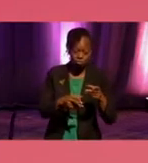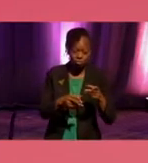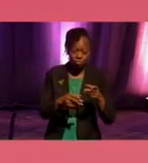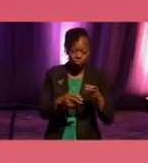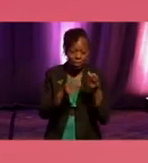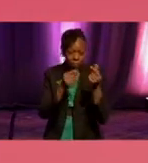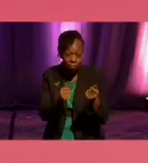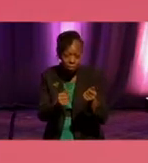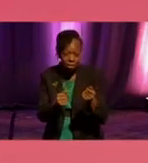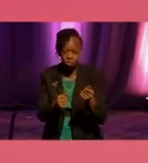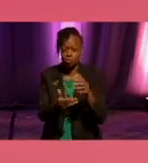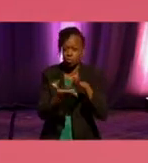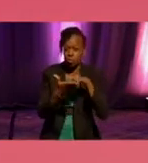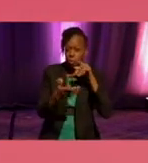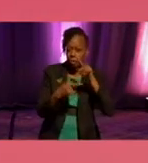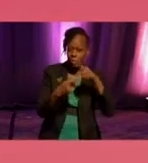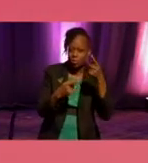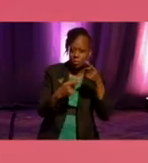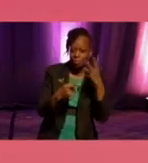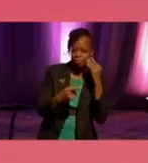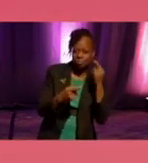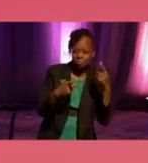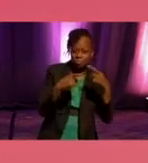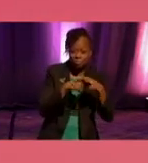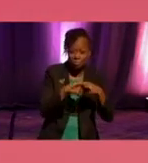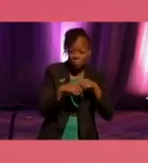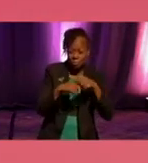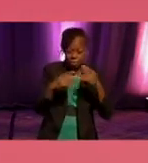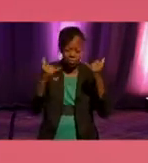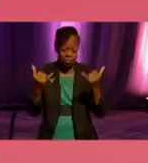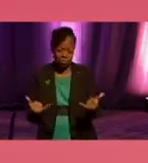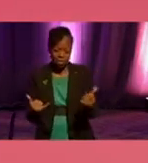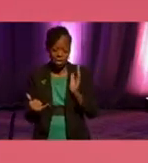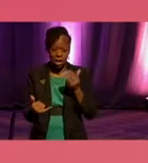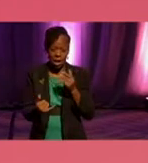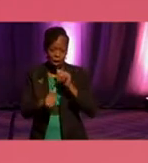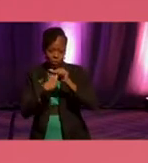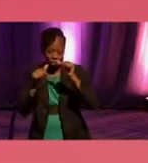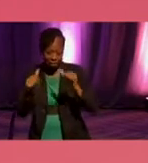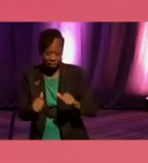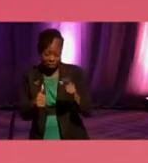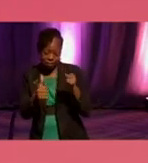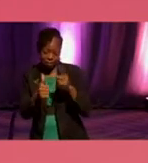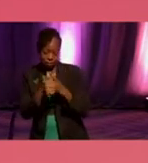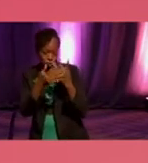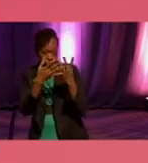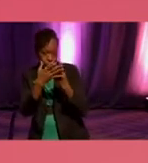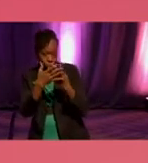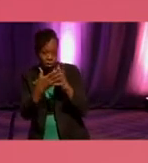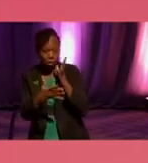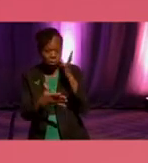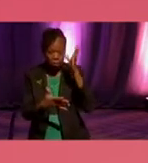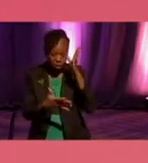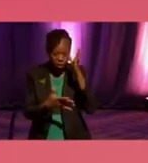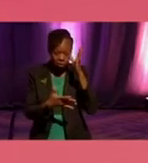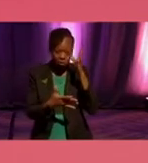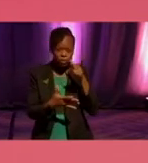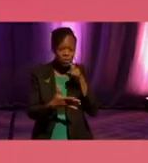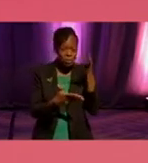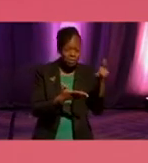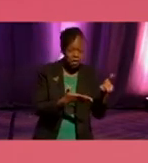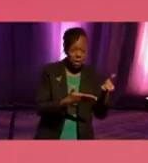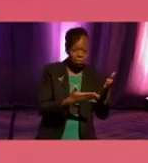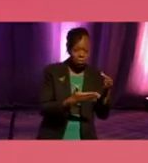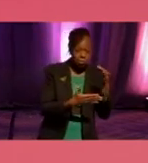in crisis. So at the moment, our system is to screen parents that are there in person at the bedside of their